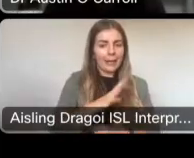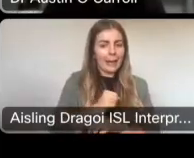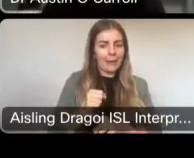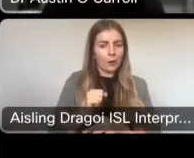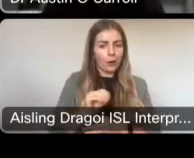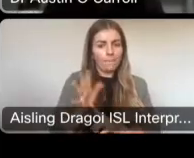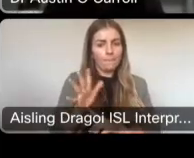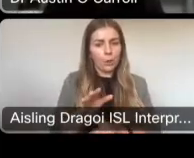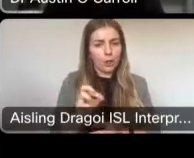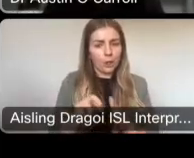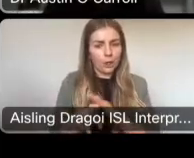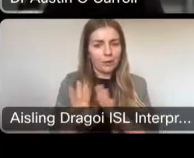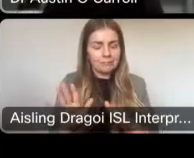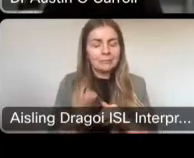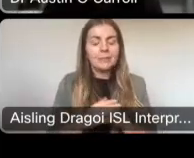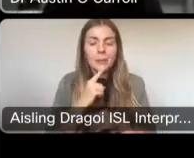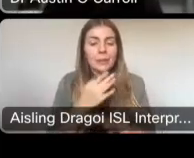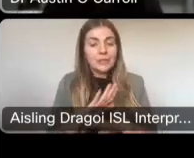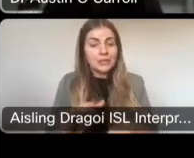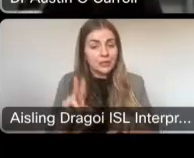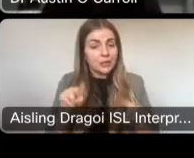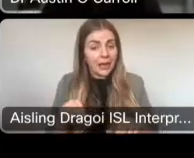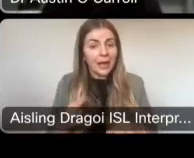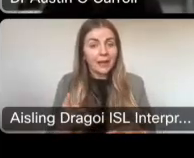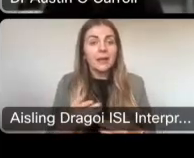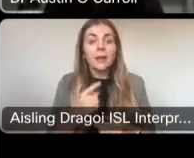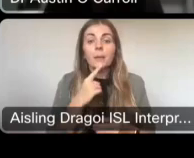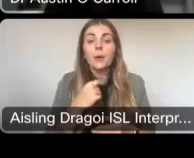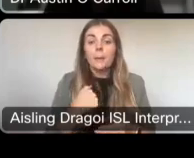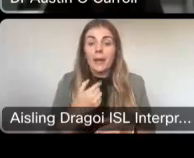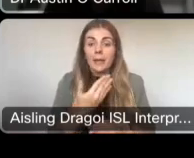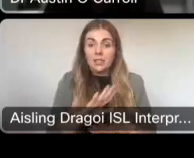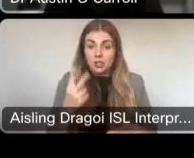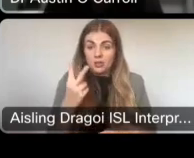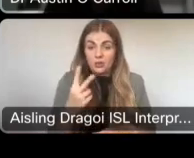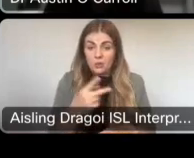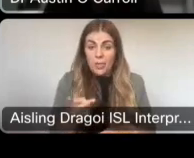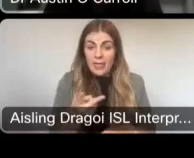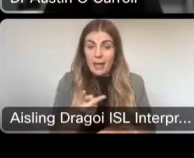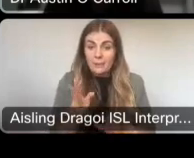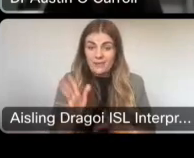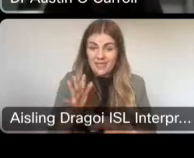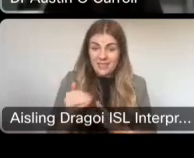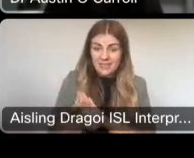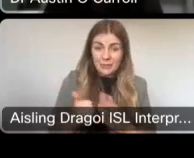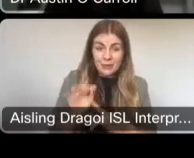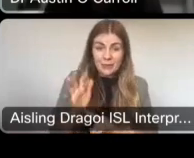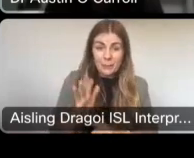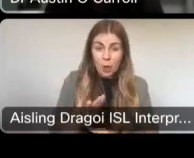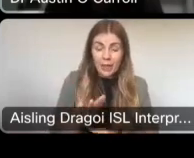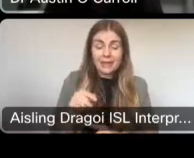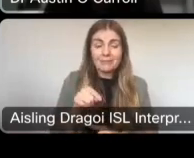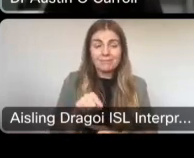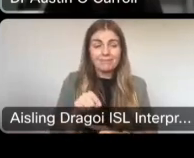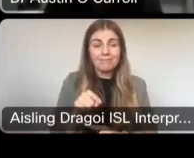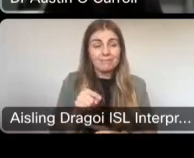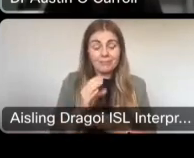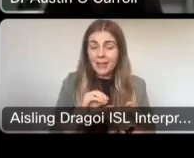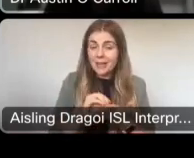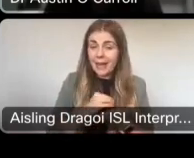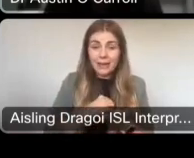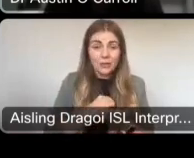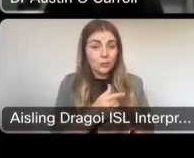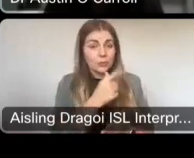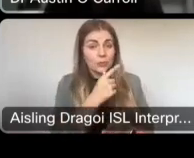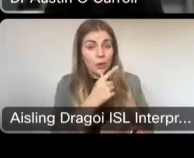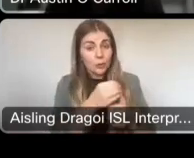children end up doing things. But anyway, when they were being bullied, it's really difficult. I don't know if anyone's experienced it, but sometimes I had to talk to parents on one